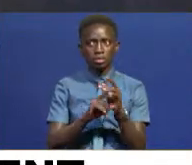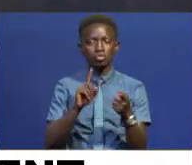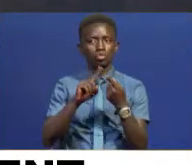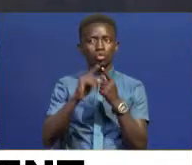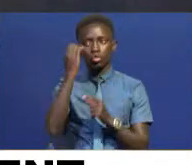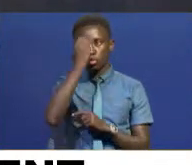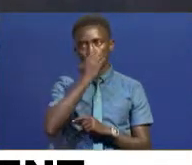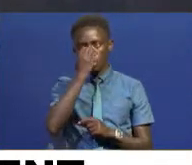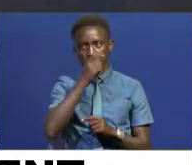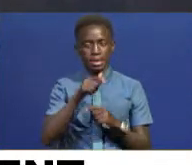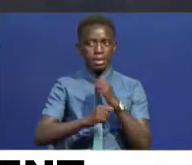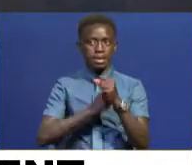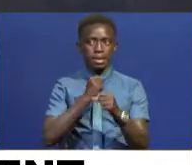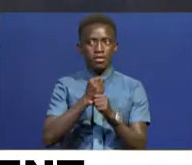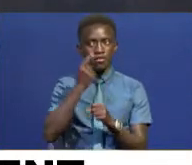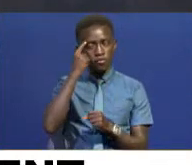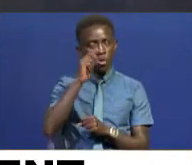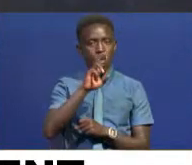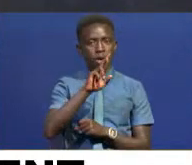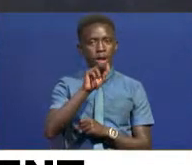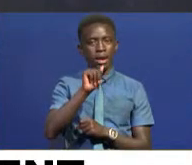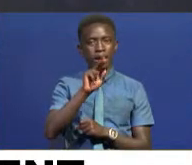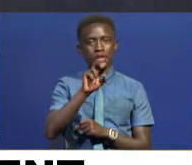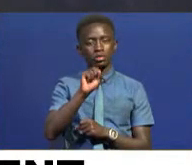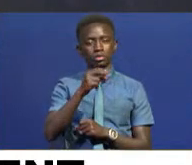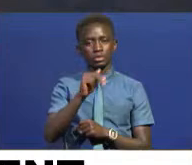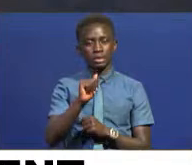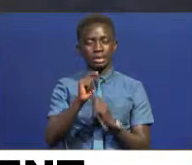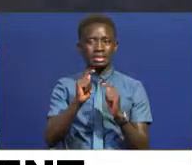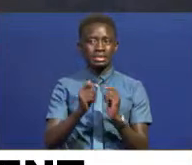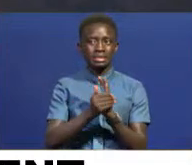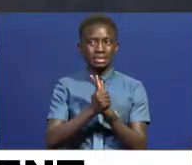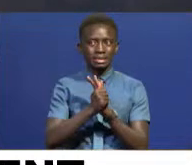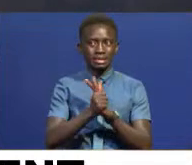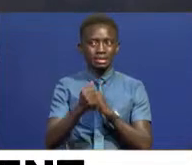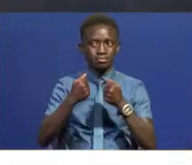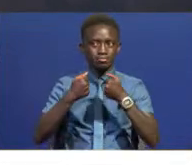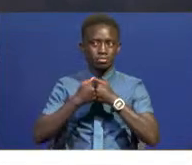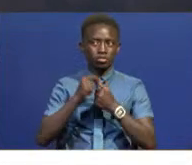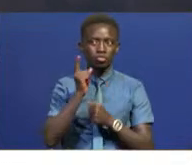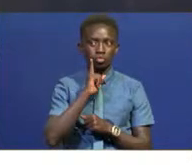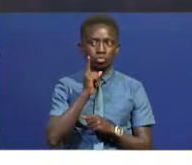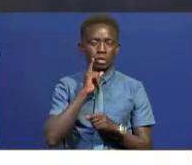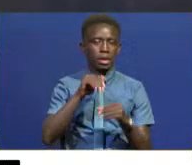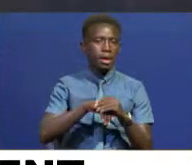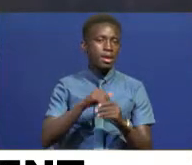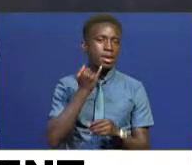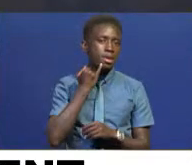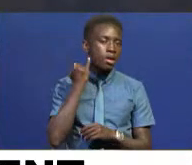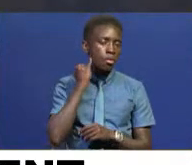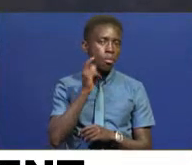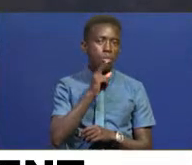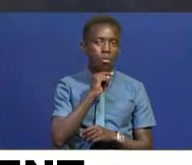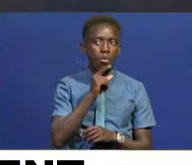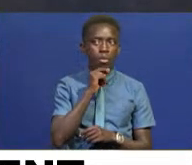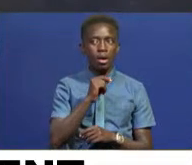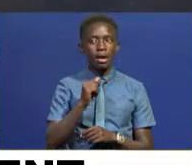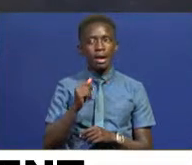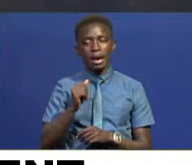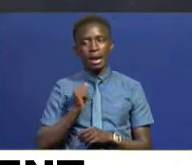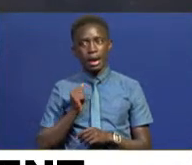fifth edition of the Rausha Kipaji football tournament, set to kick off tomorrow at both the Nakuru Boys and Girls High Schools in